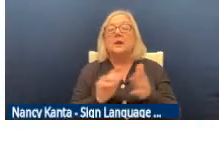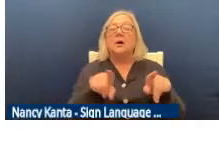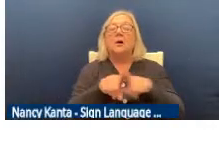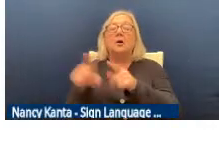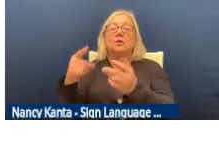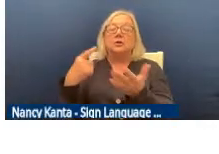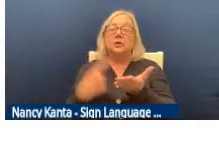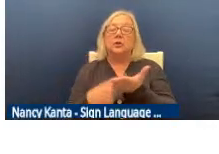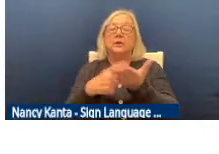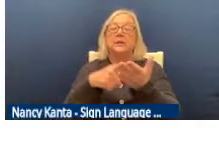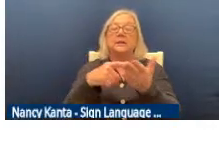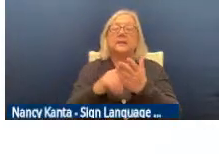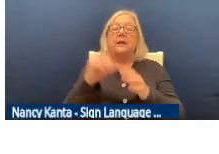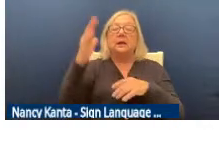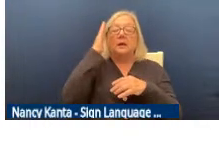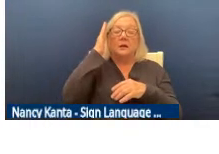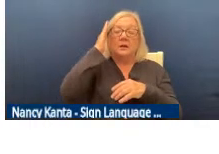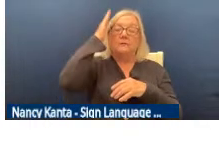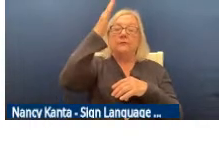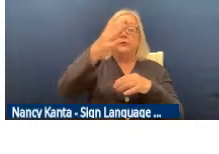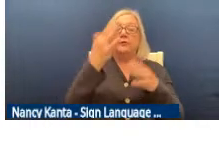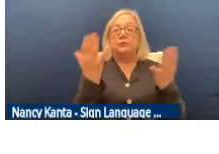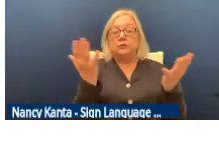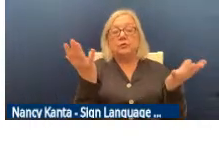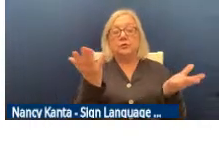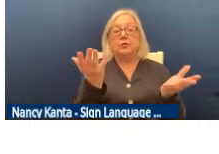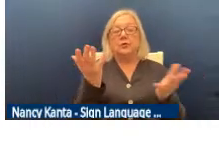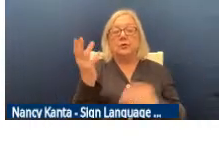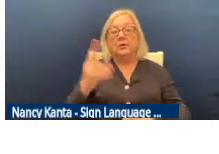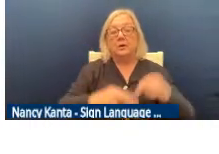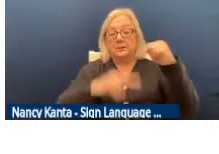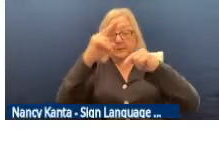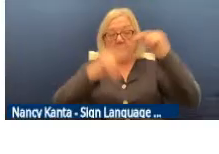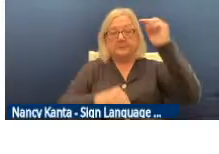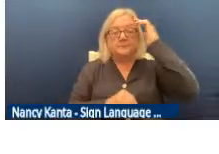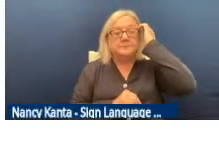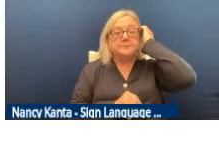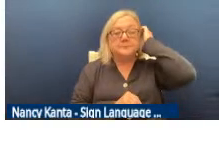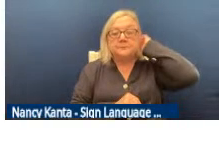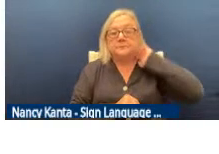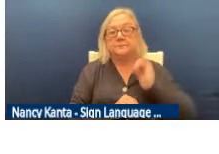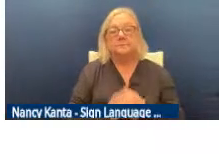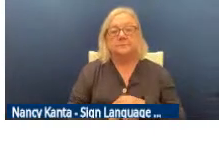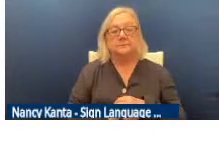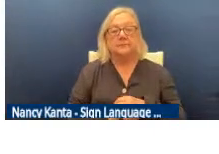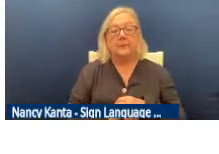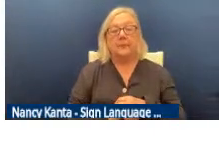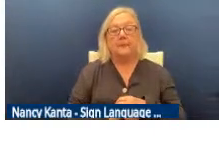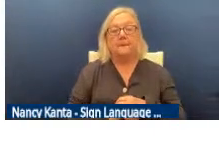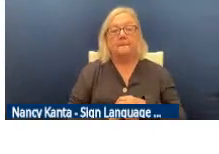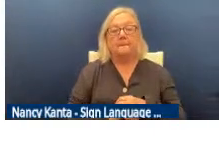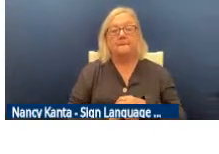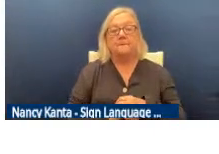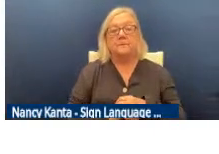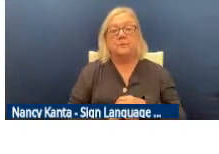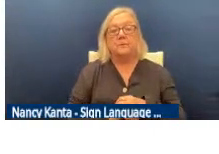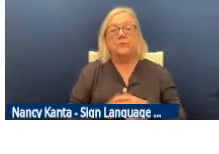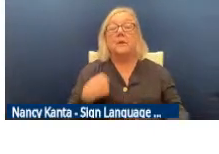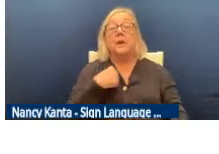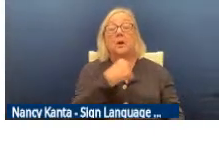gives that regular schedule for a community as well, and understanding how we're moving the program forward. We